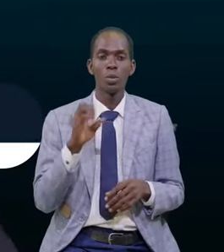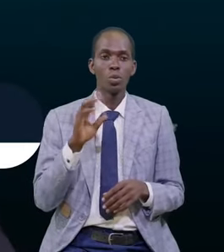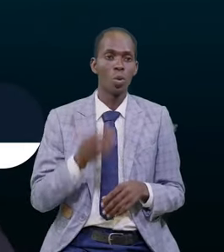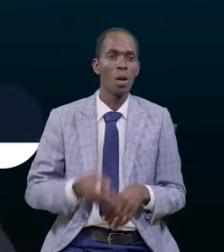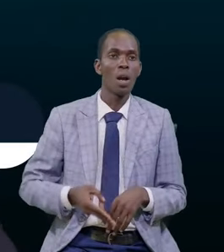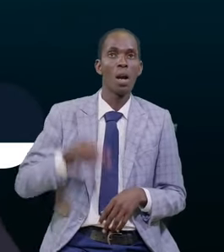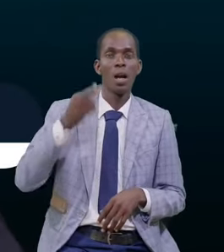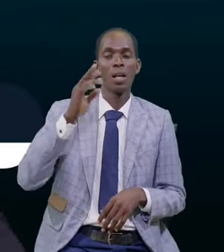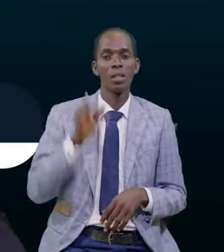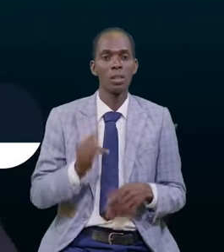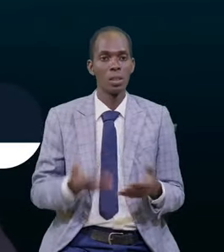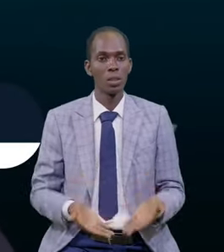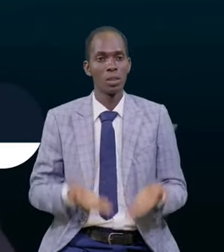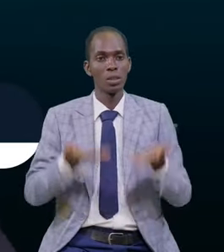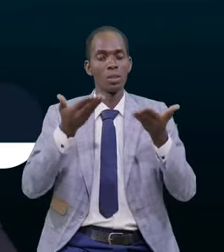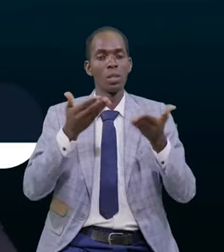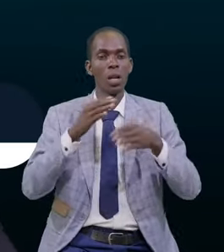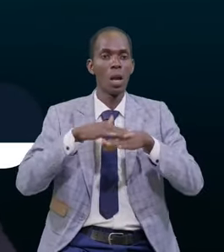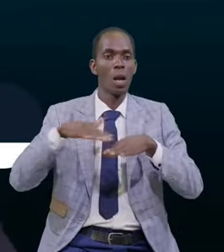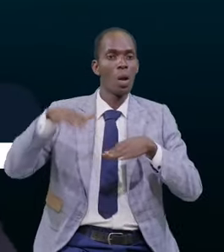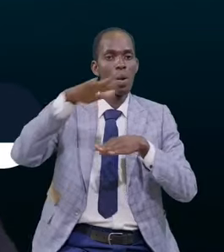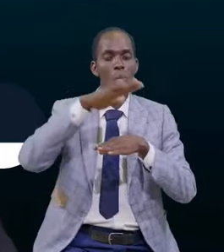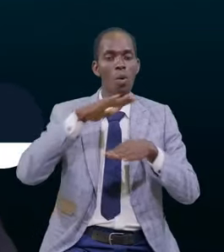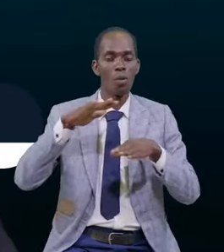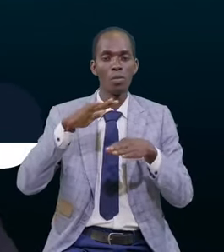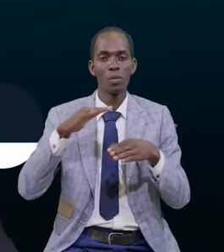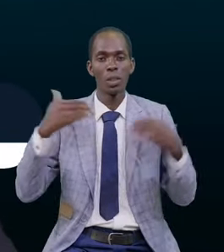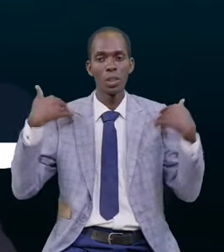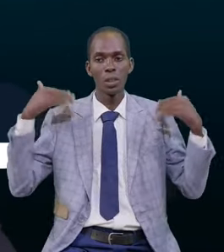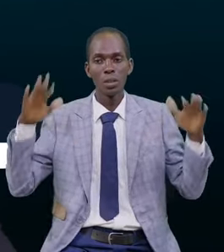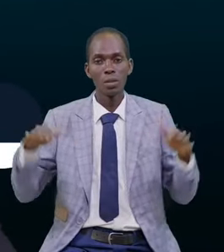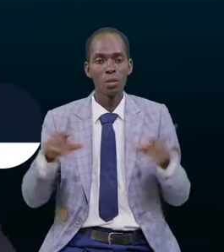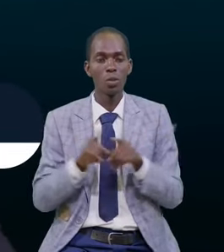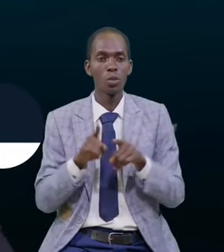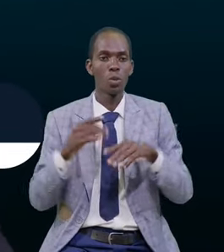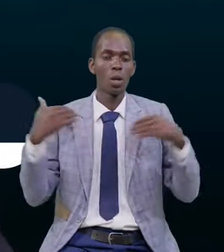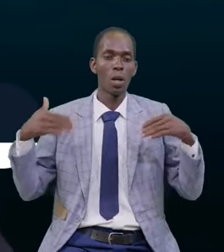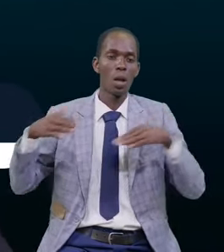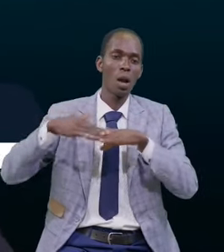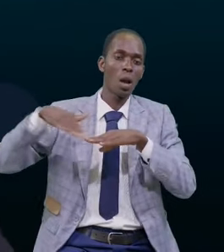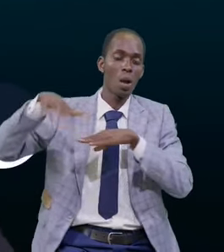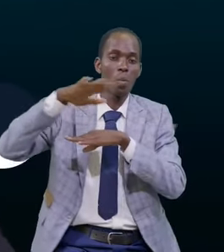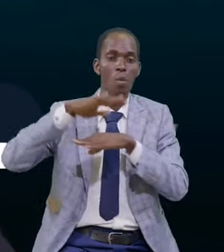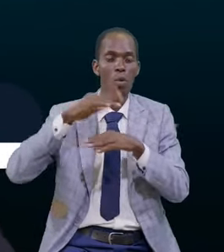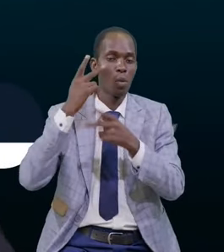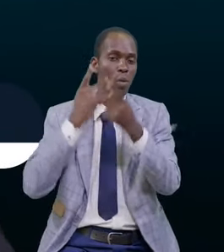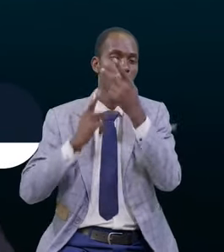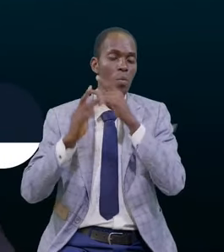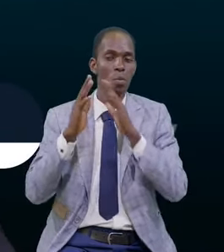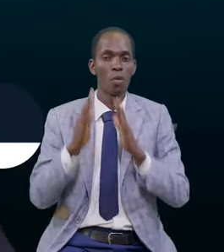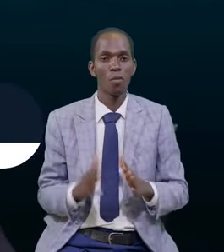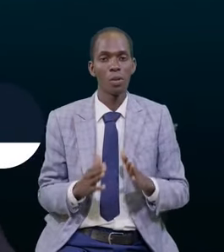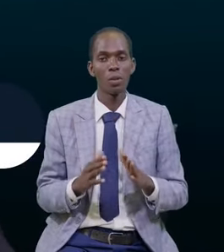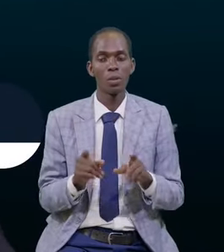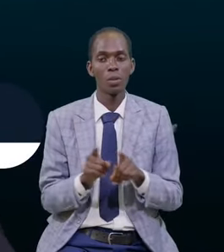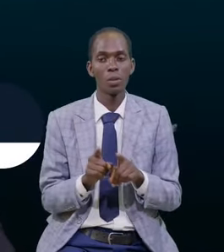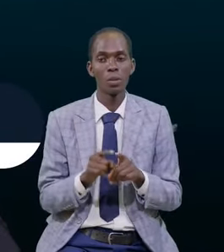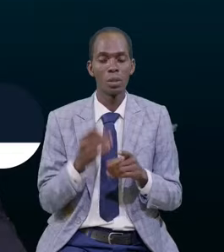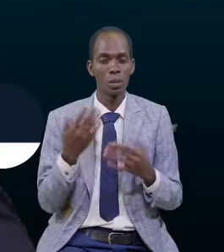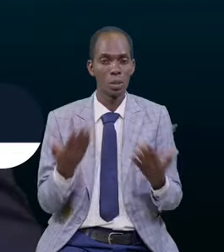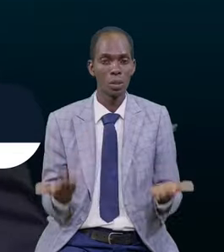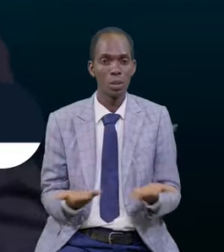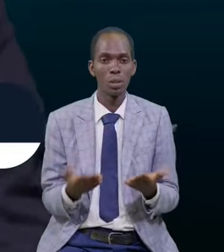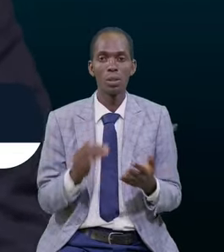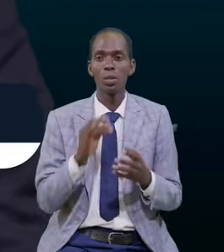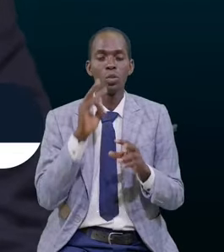above Angels Above even the prophets and in particular here we are looking at Moses a prophet like